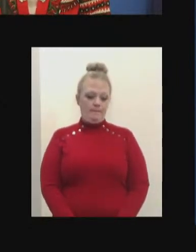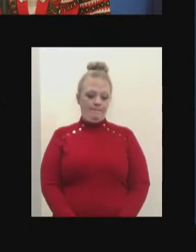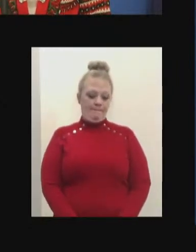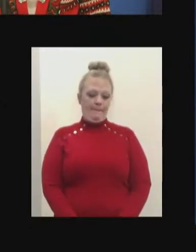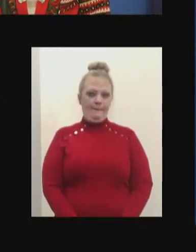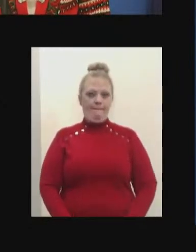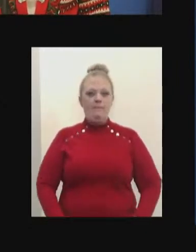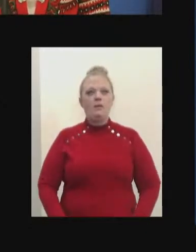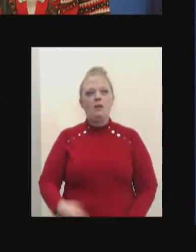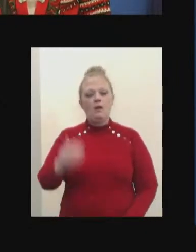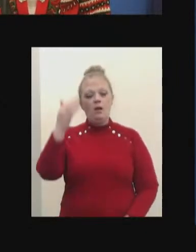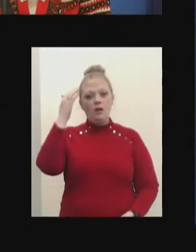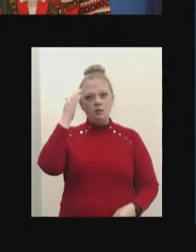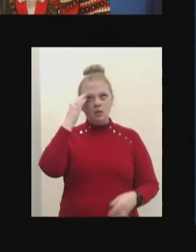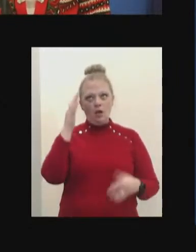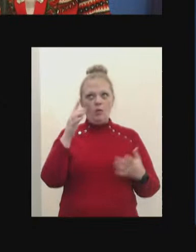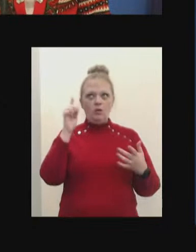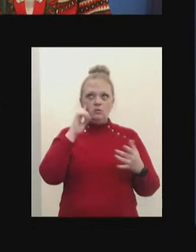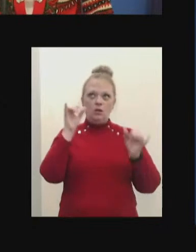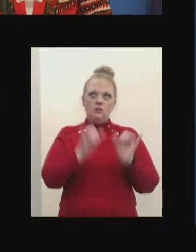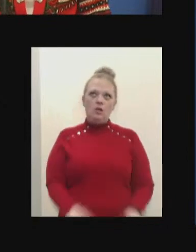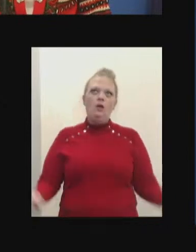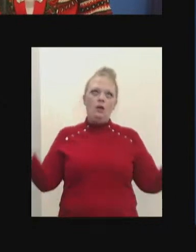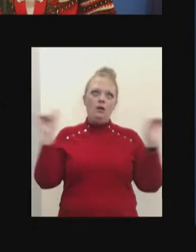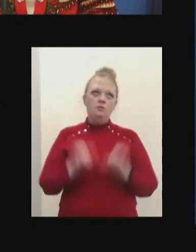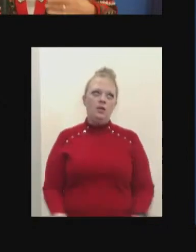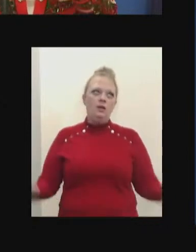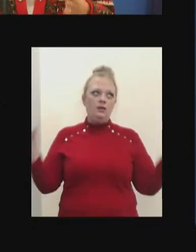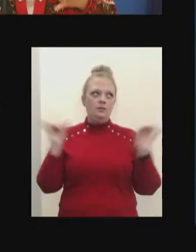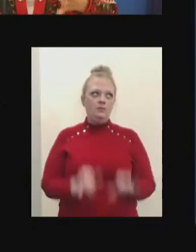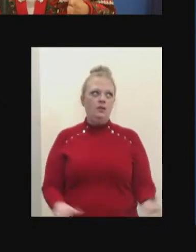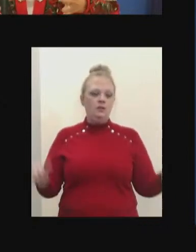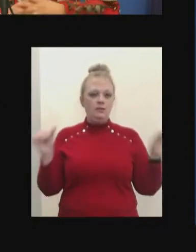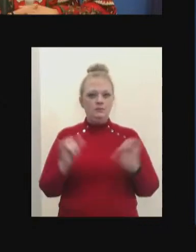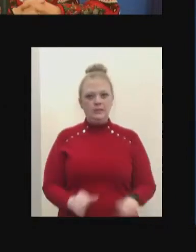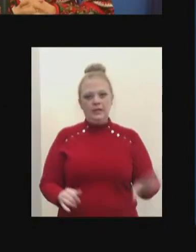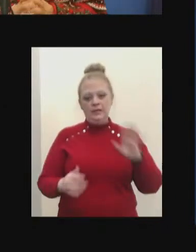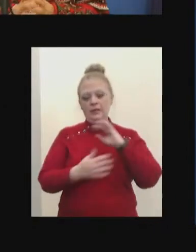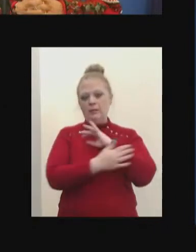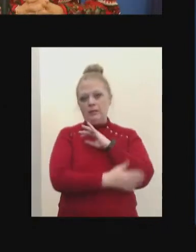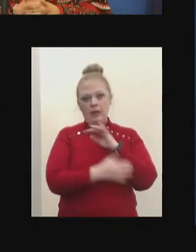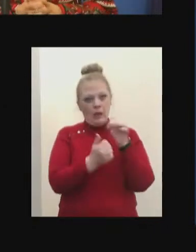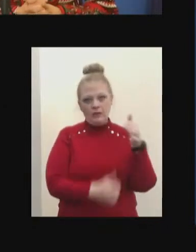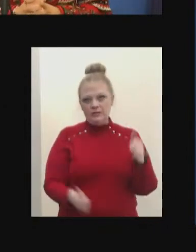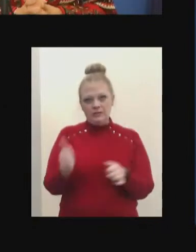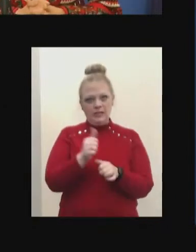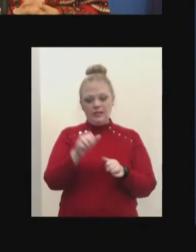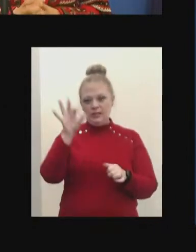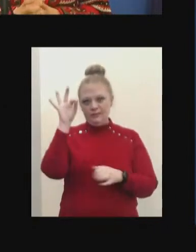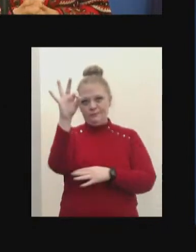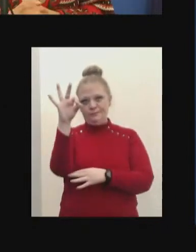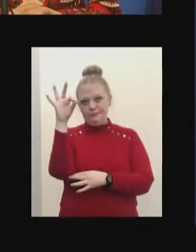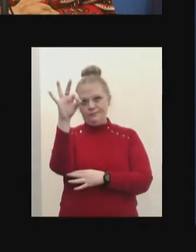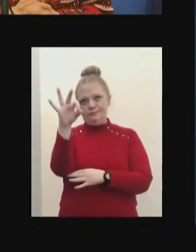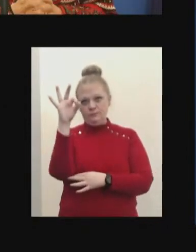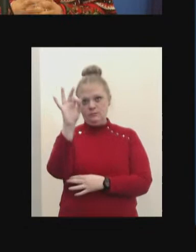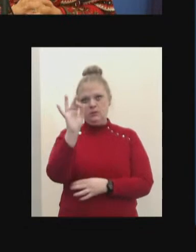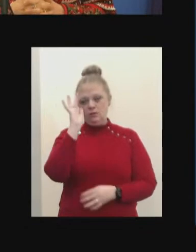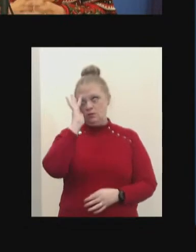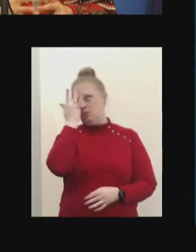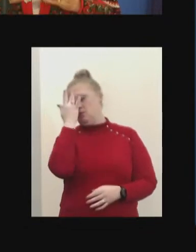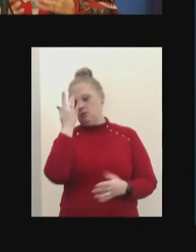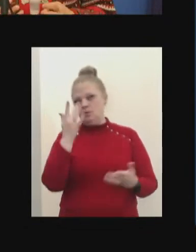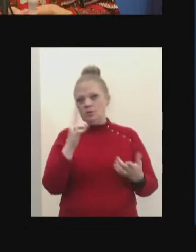like a broken record, and the county executive has the same message, and you're probably sick of hearing from us